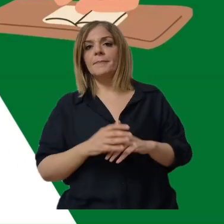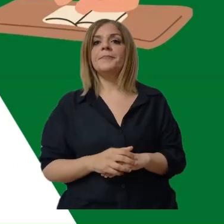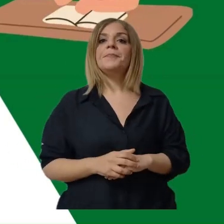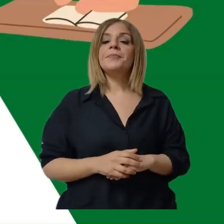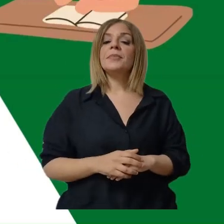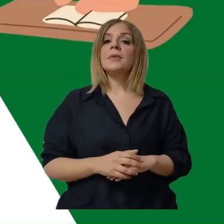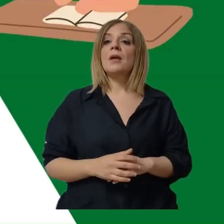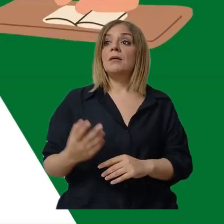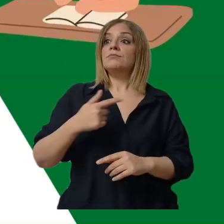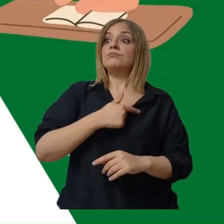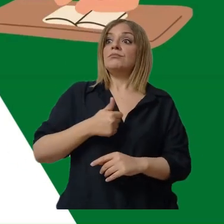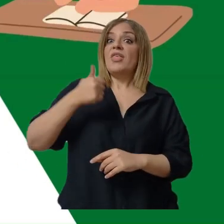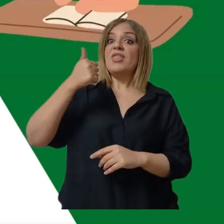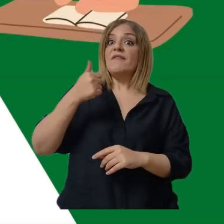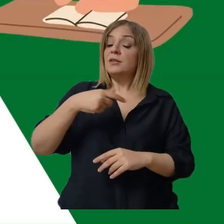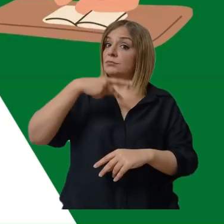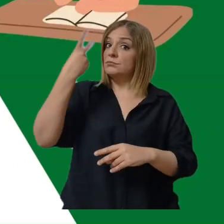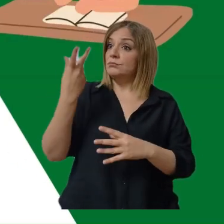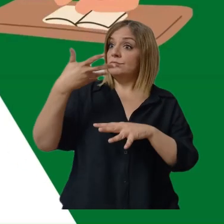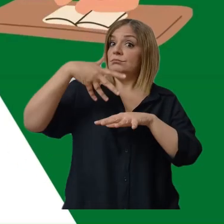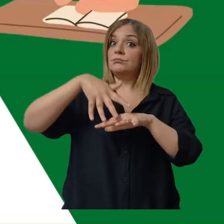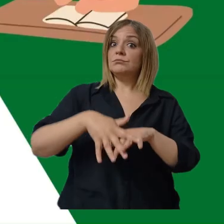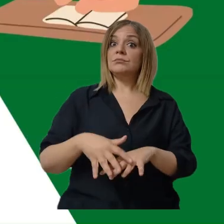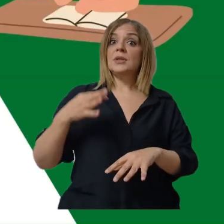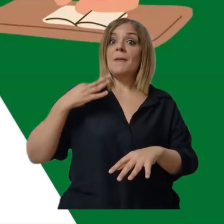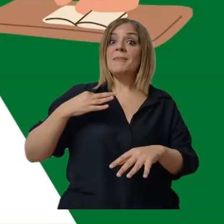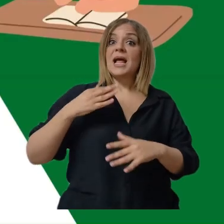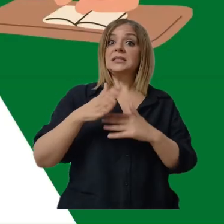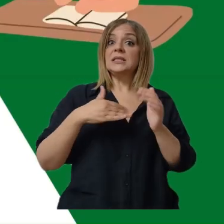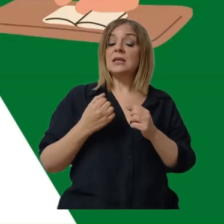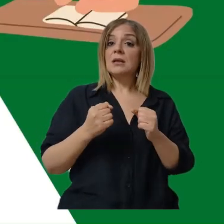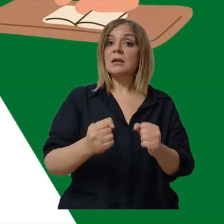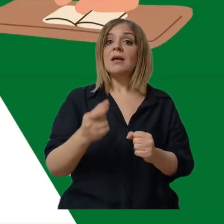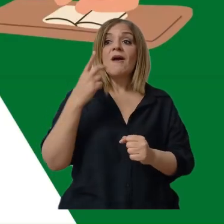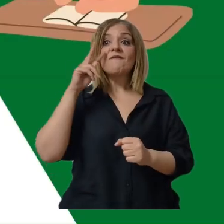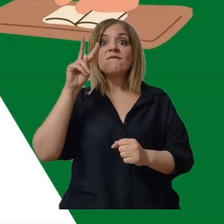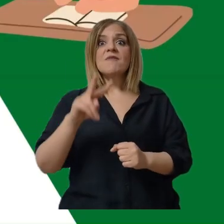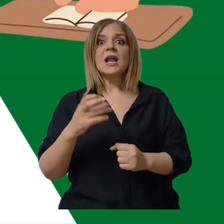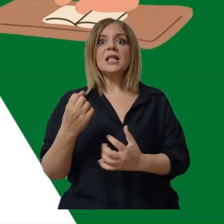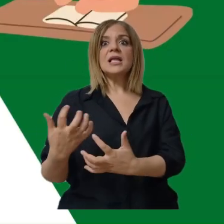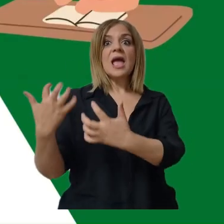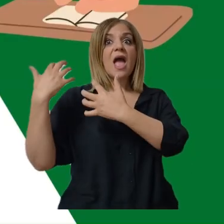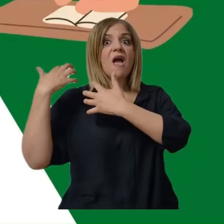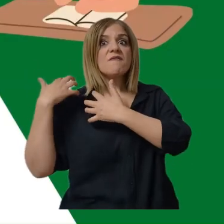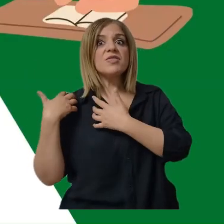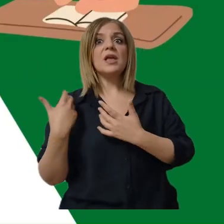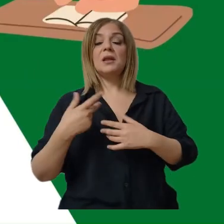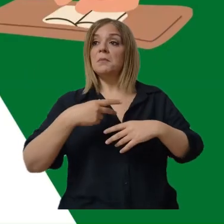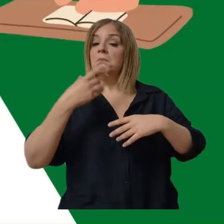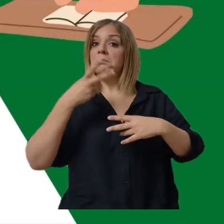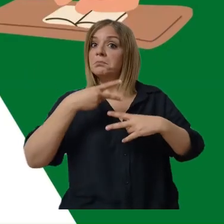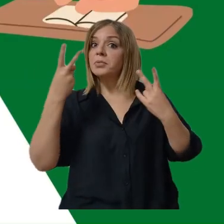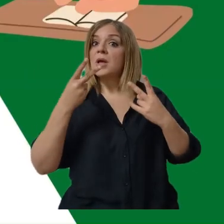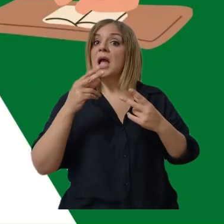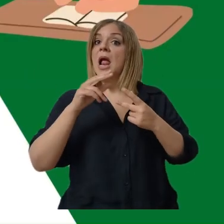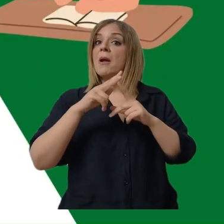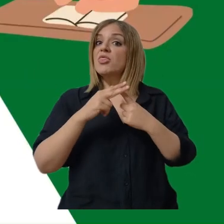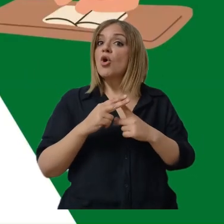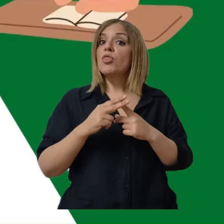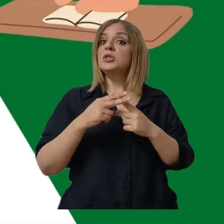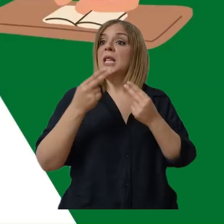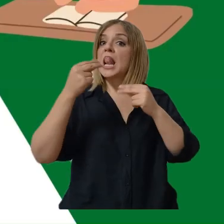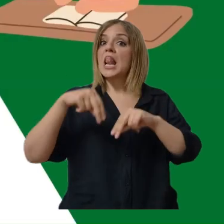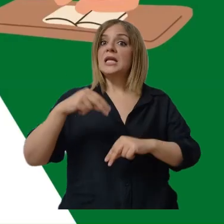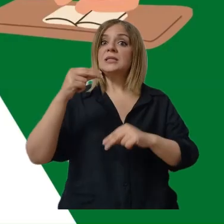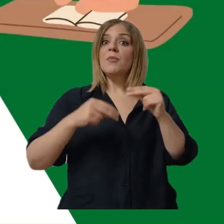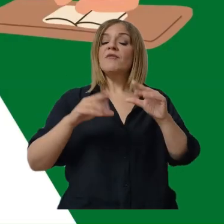Employers increasingly value green skills because they show responsibility and problem-solving ability as well. And